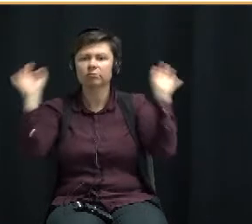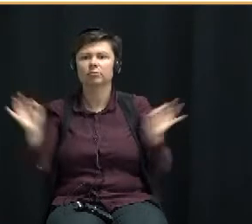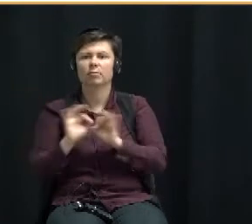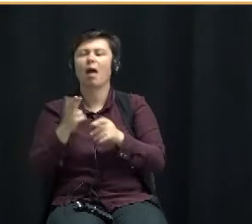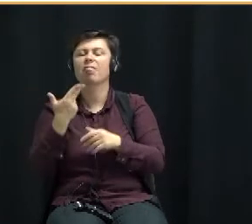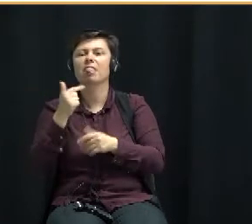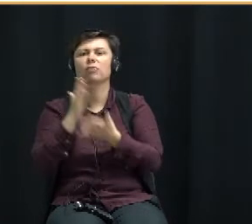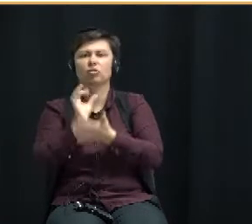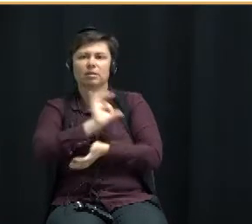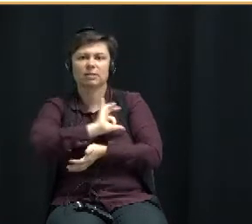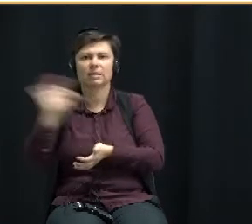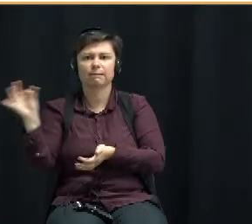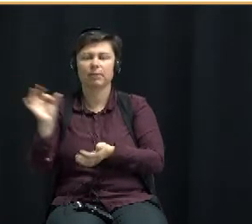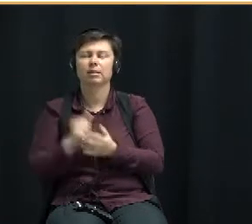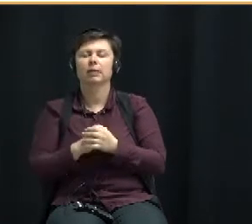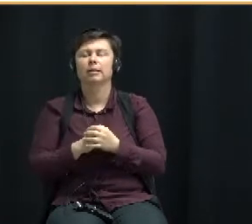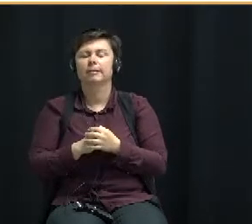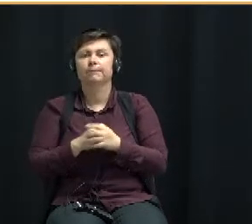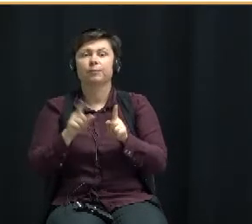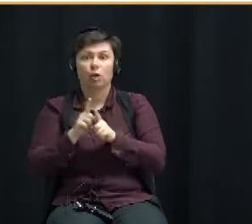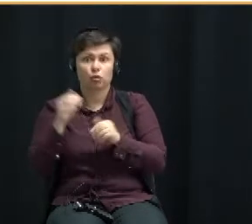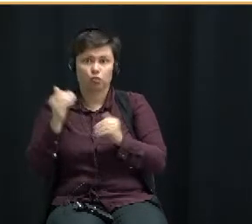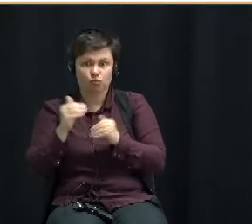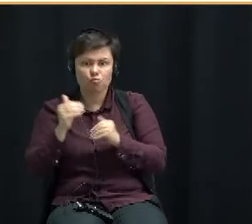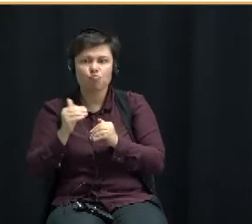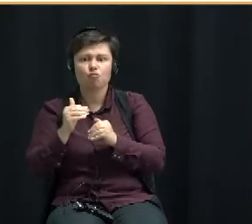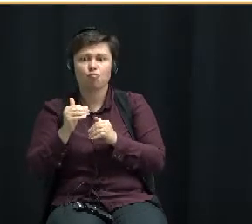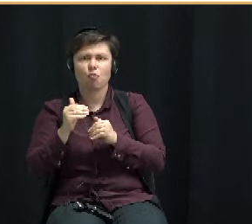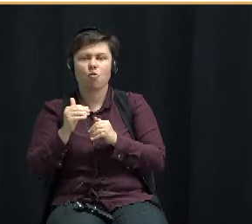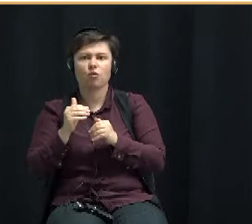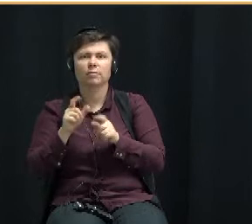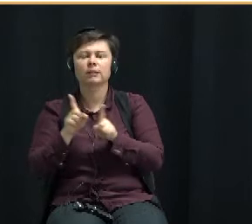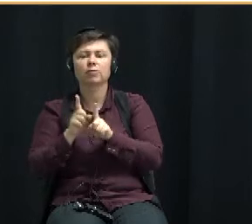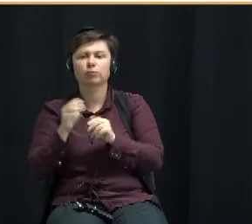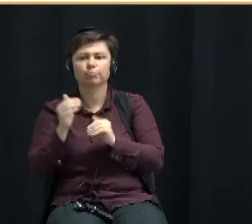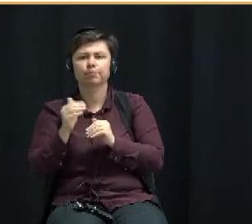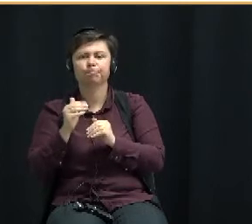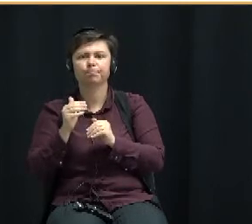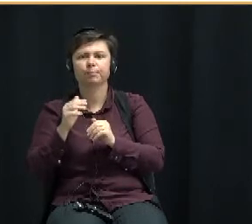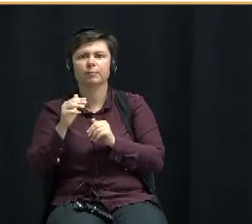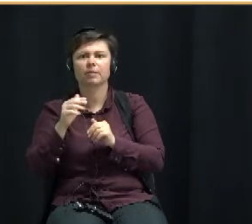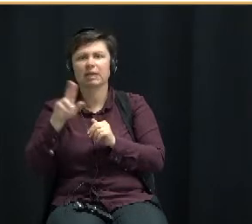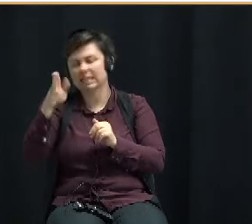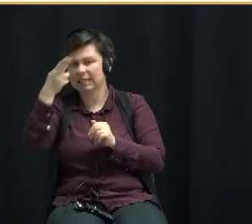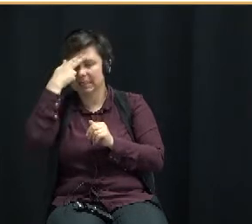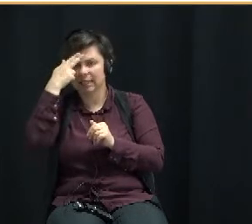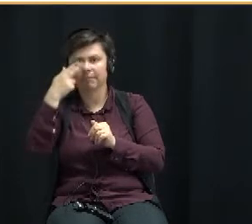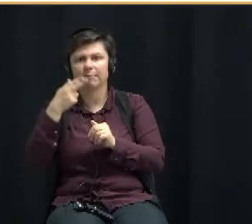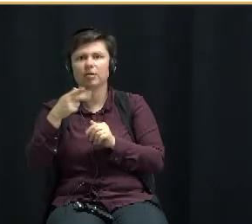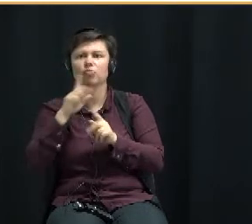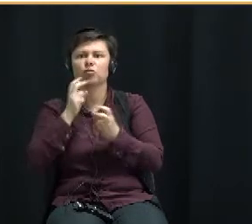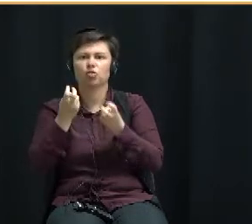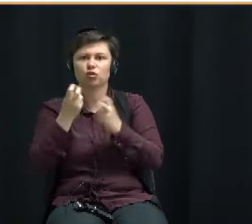experienced can be sometimes stigmatizing. You can make access, but maybe not always on equal terms. And that's